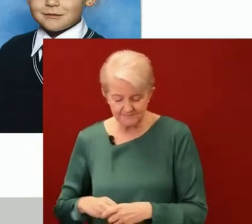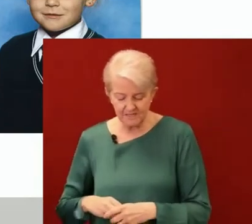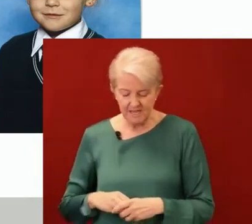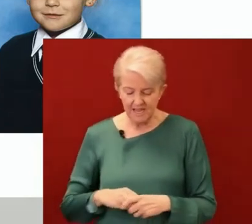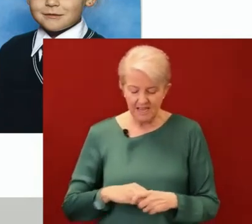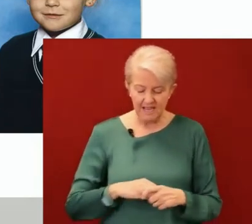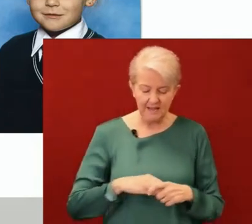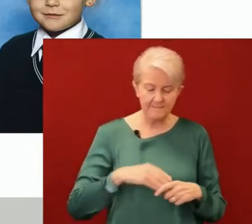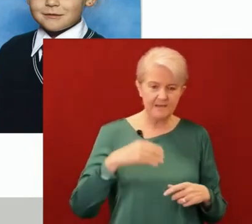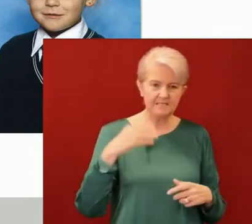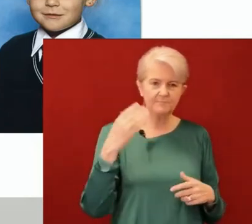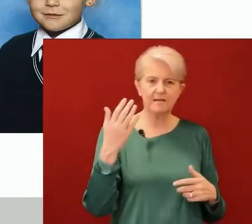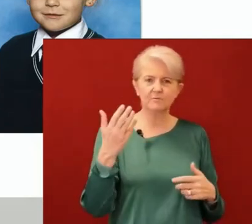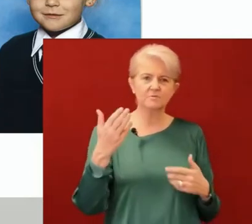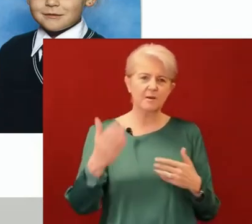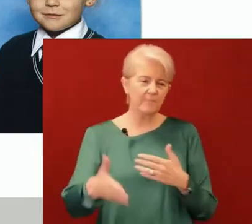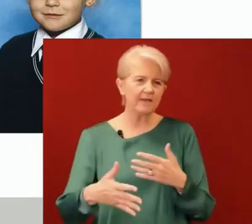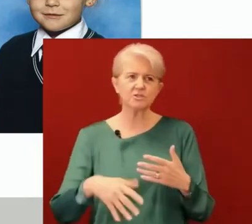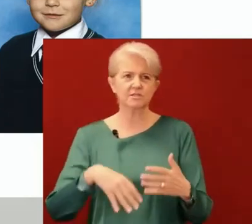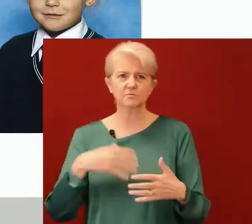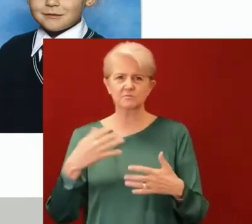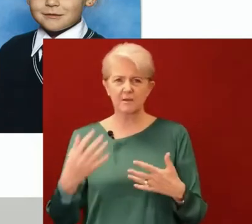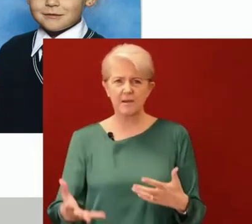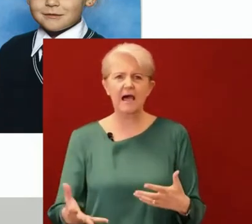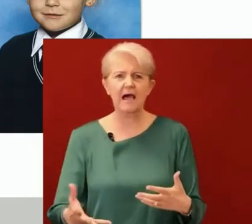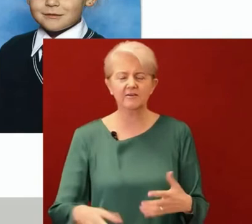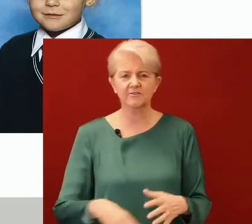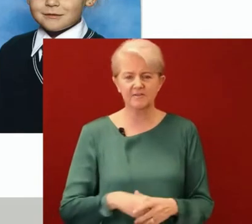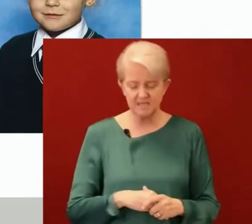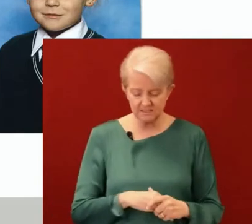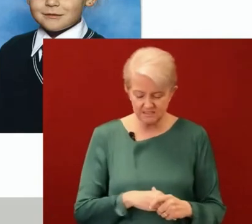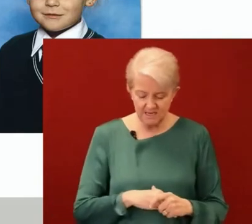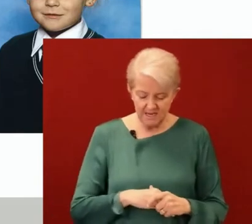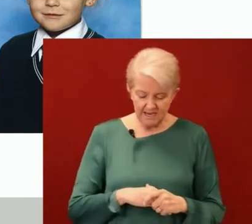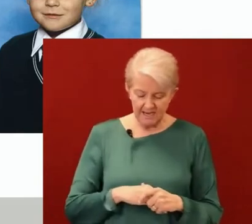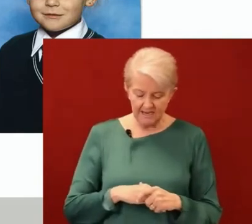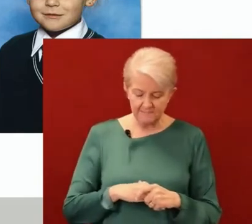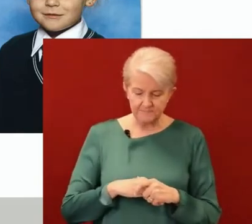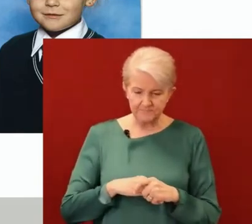guys. It was my passion. It was my path.